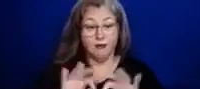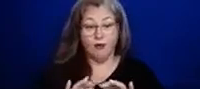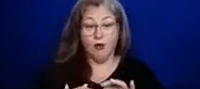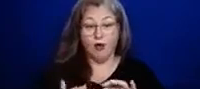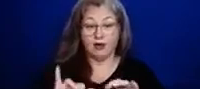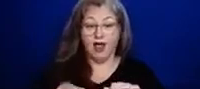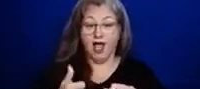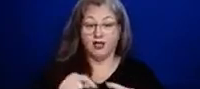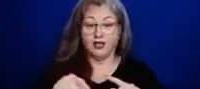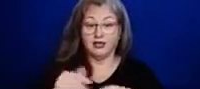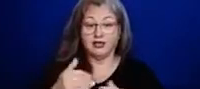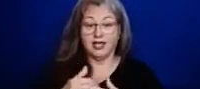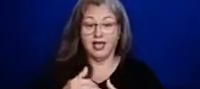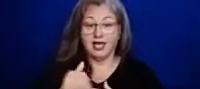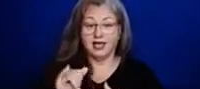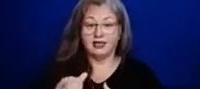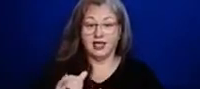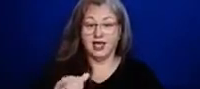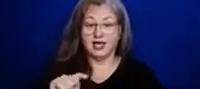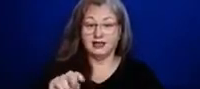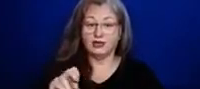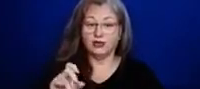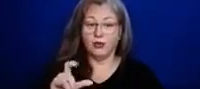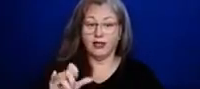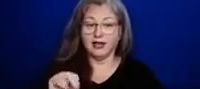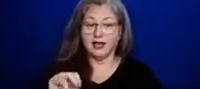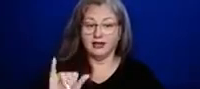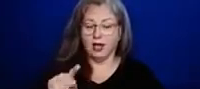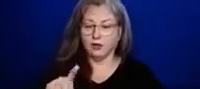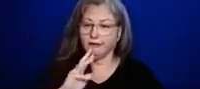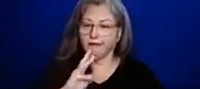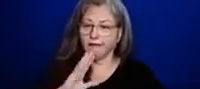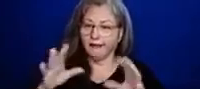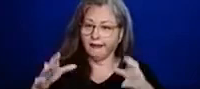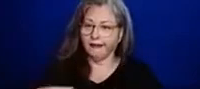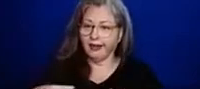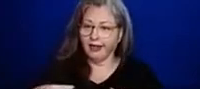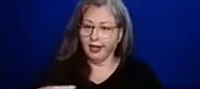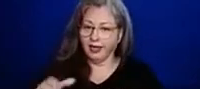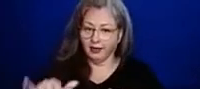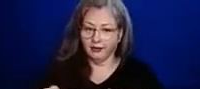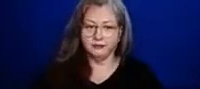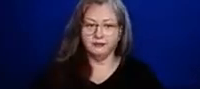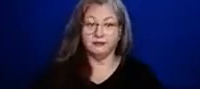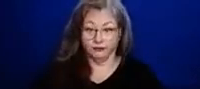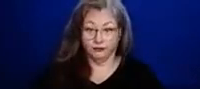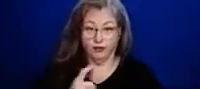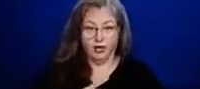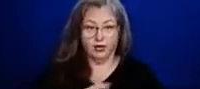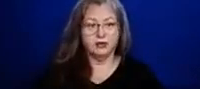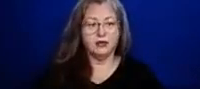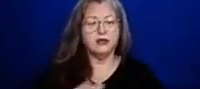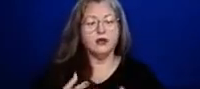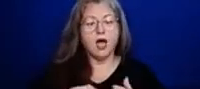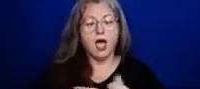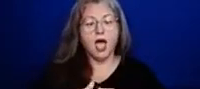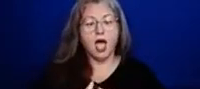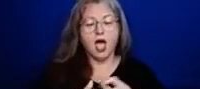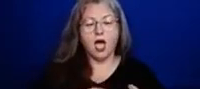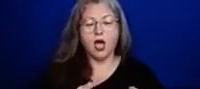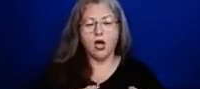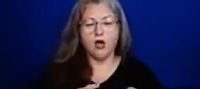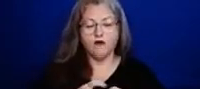others that were surrounding Tenochtitlan. Tenochtitlan was in the lake, yes? And the way they get to